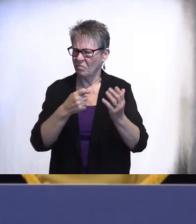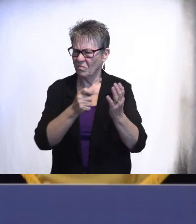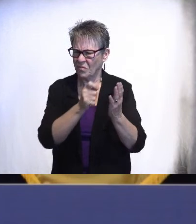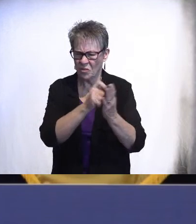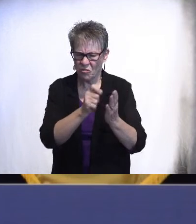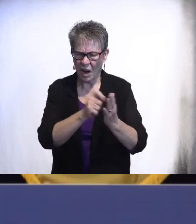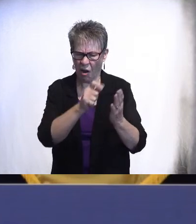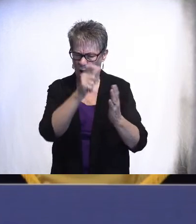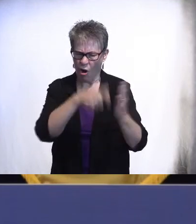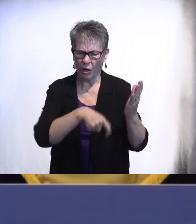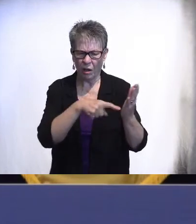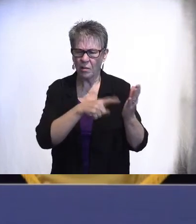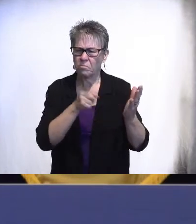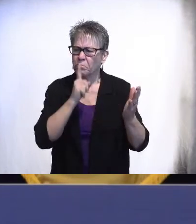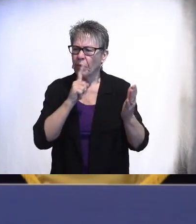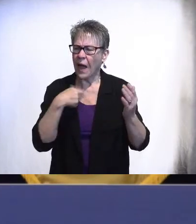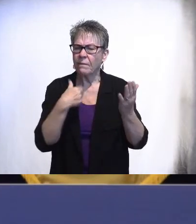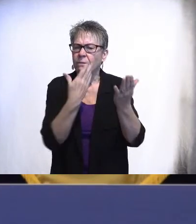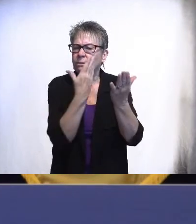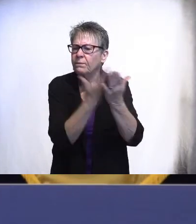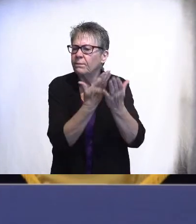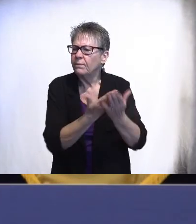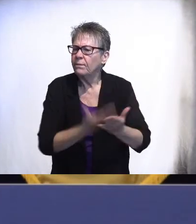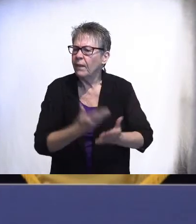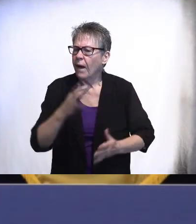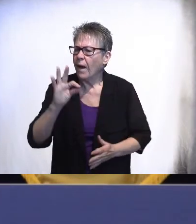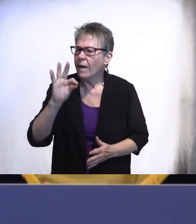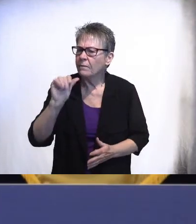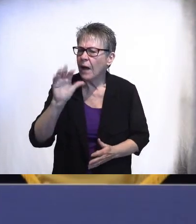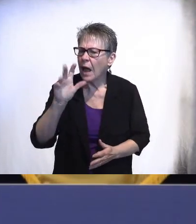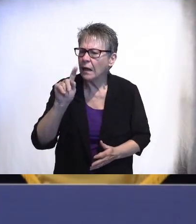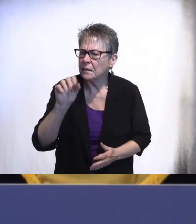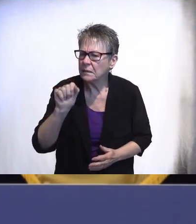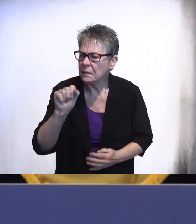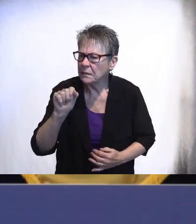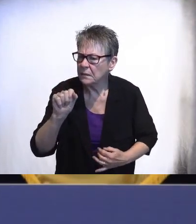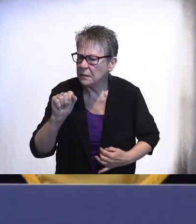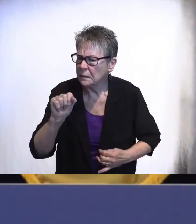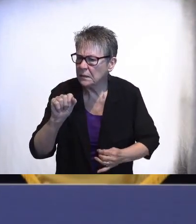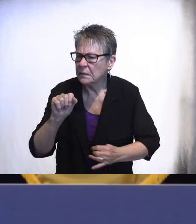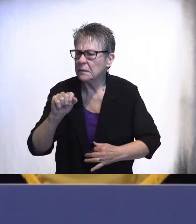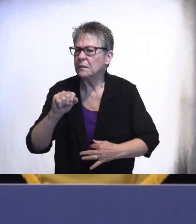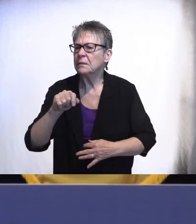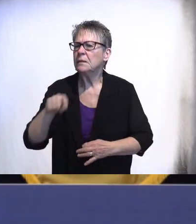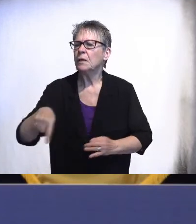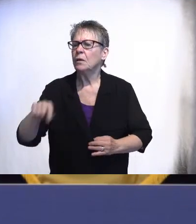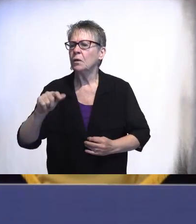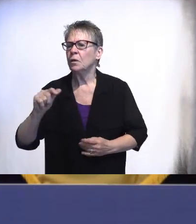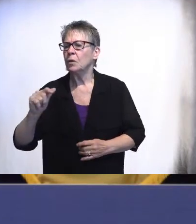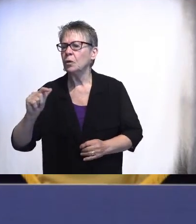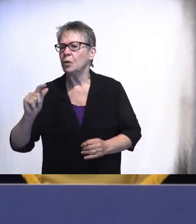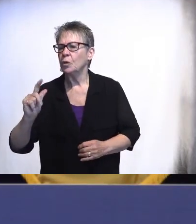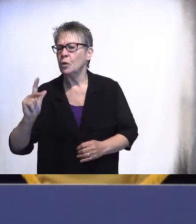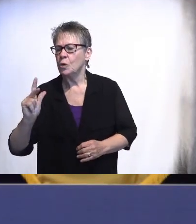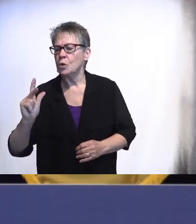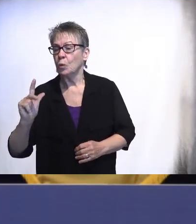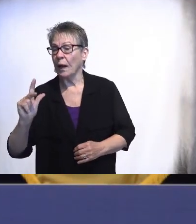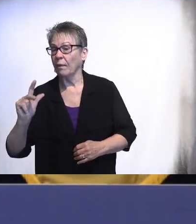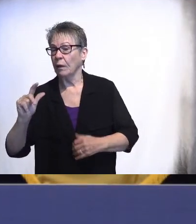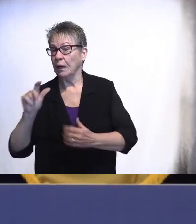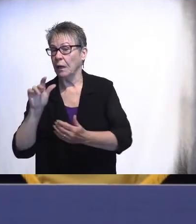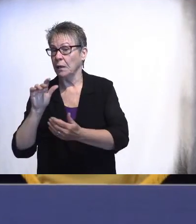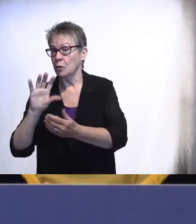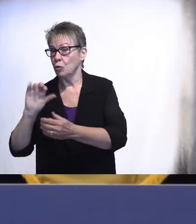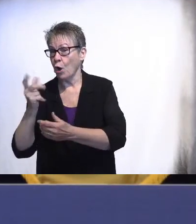charter schools requested renewal. Every single one of them was approved.